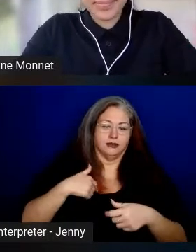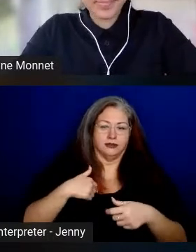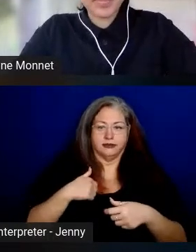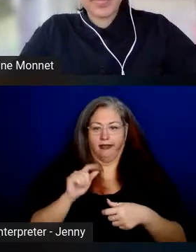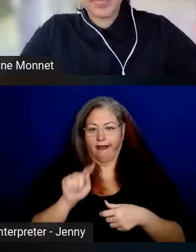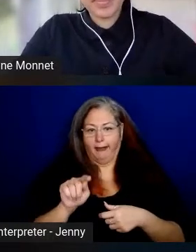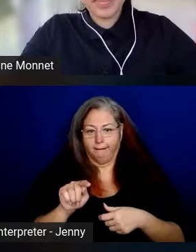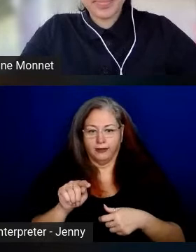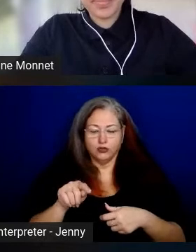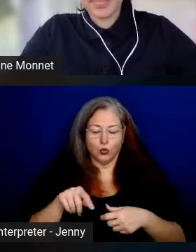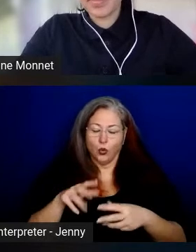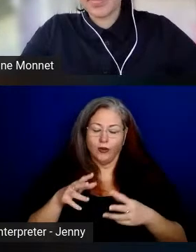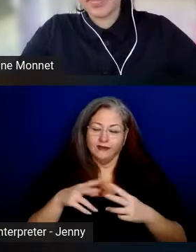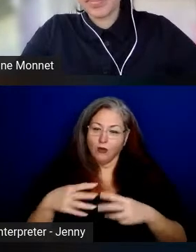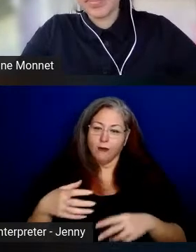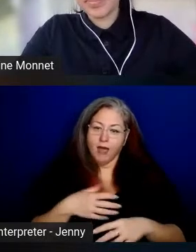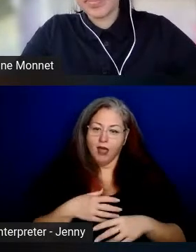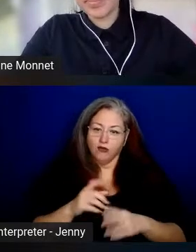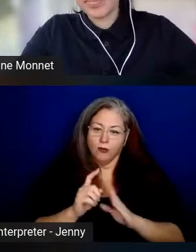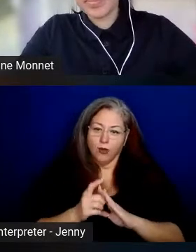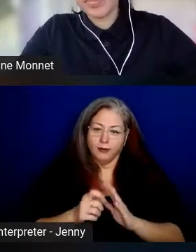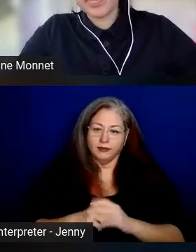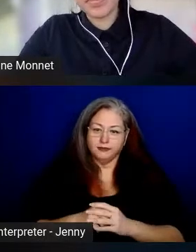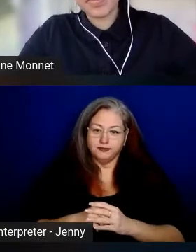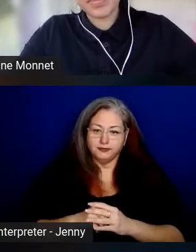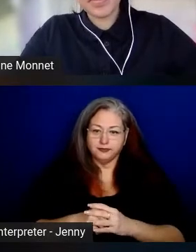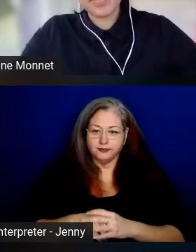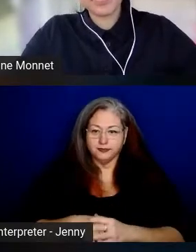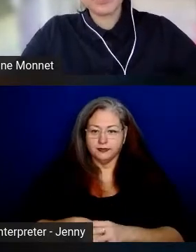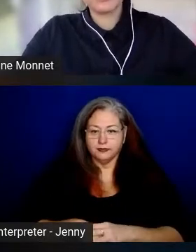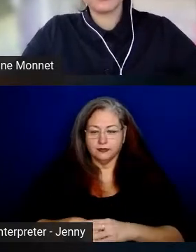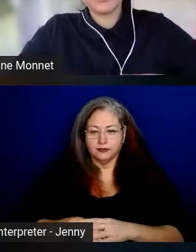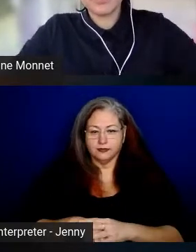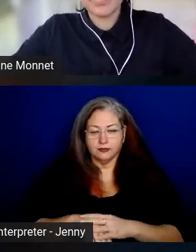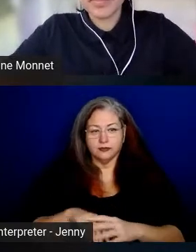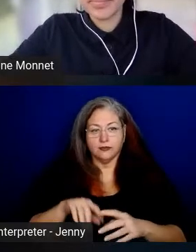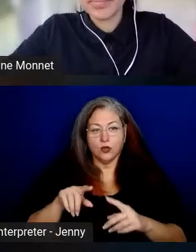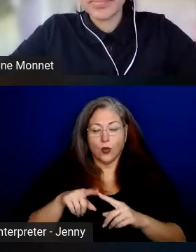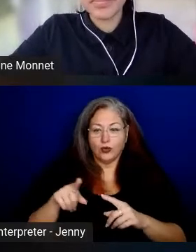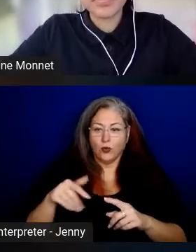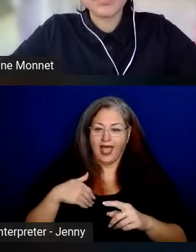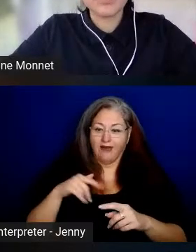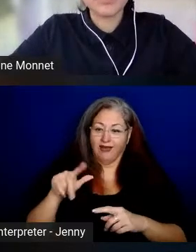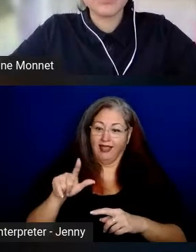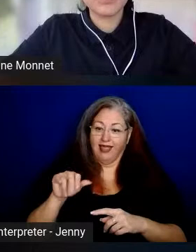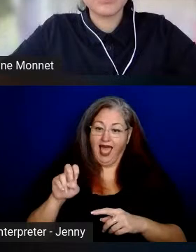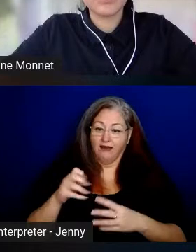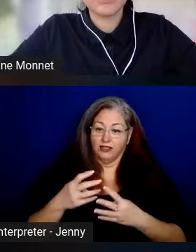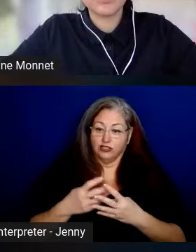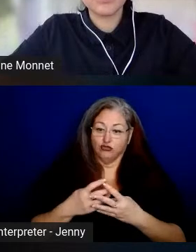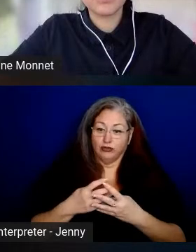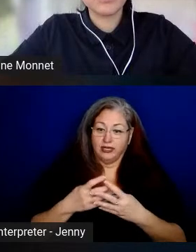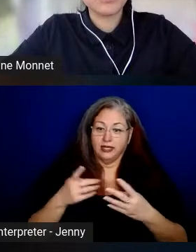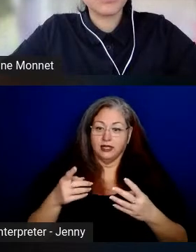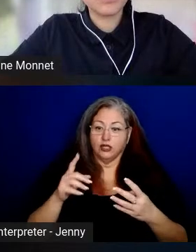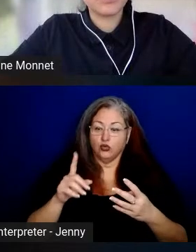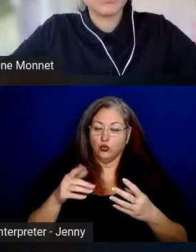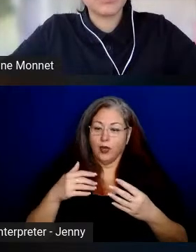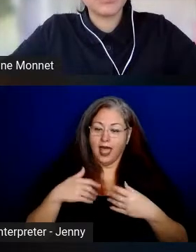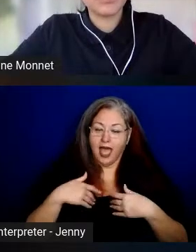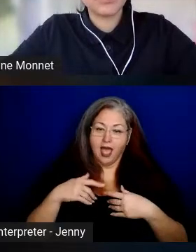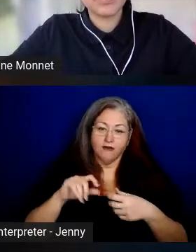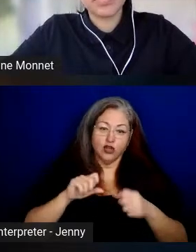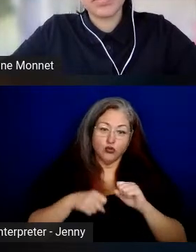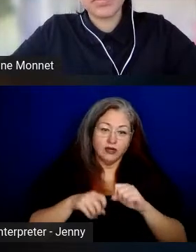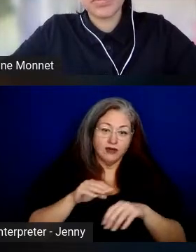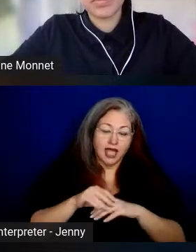it was a pretty powerful moment. Does when you have a live screening like that, do you bring like grief counselors or people who